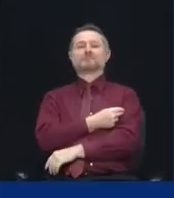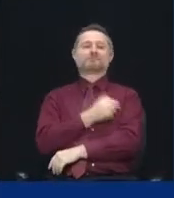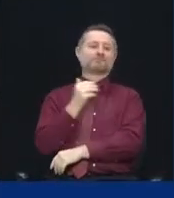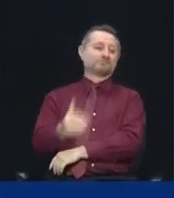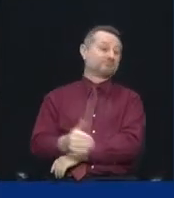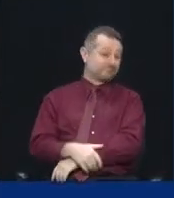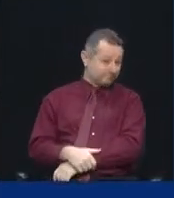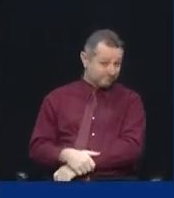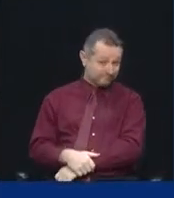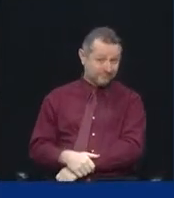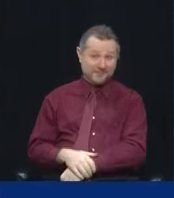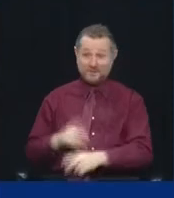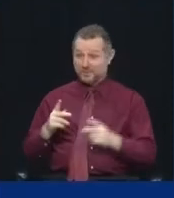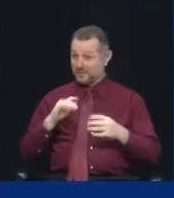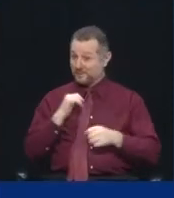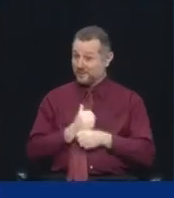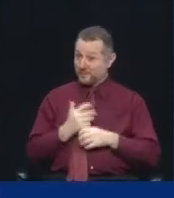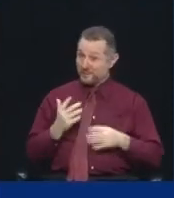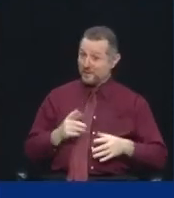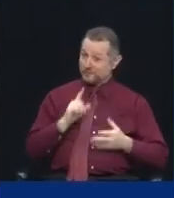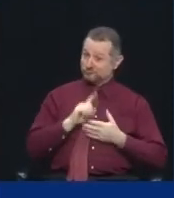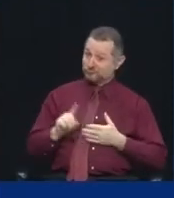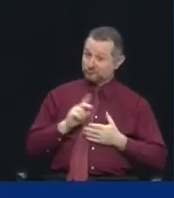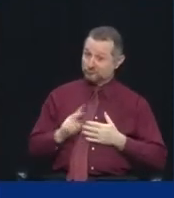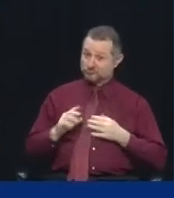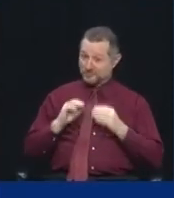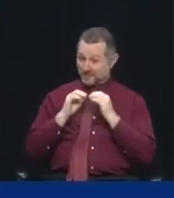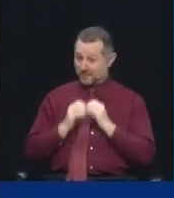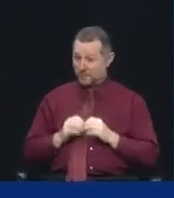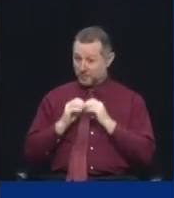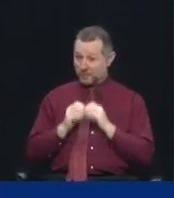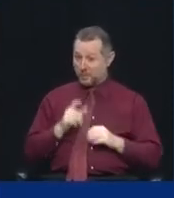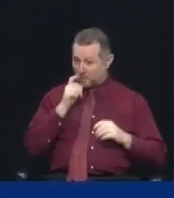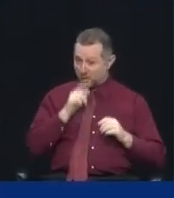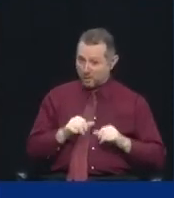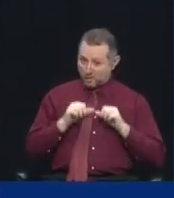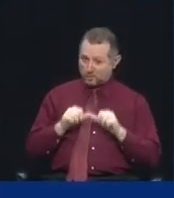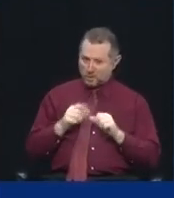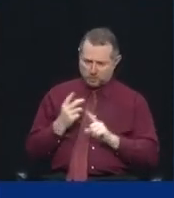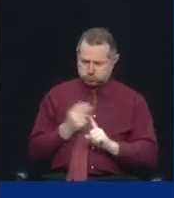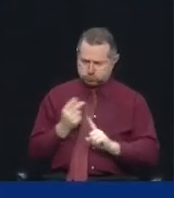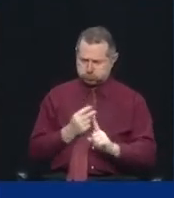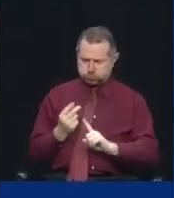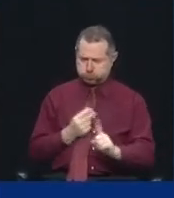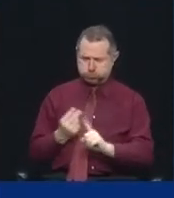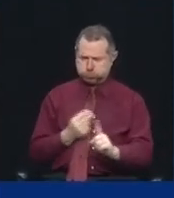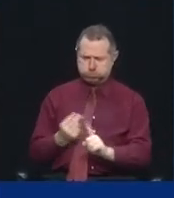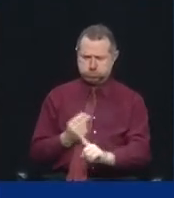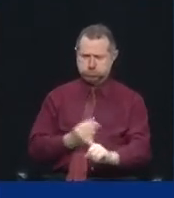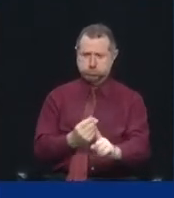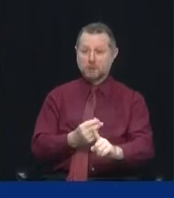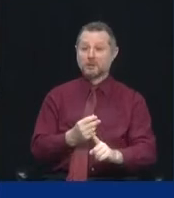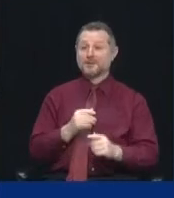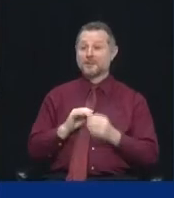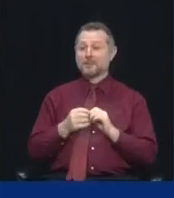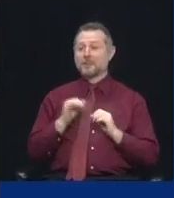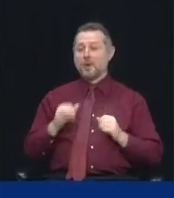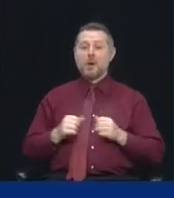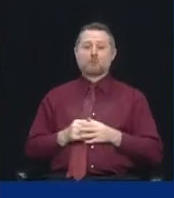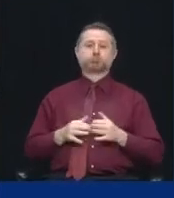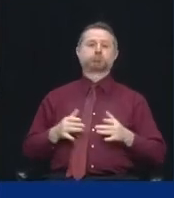pace that we are vaccinating, if we continue along that pace, right, then those numbers